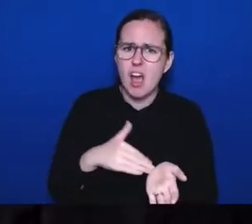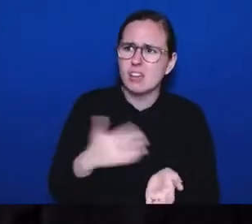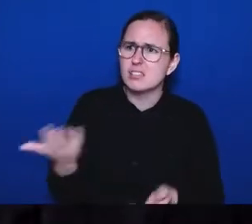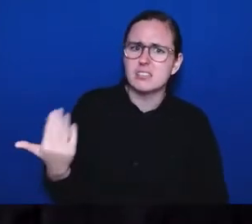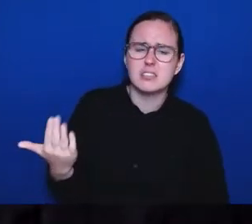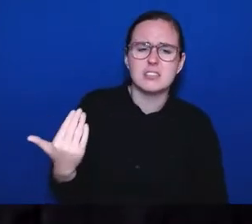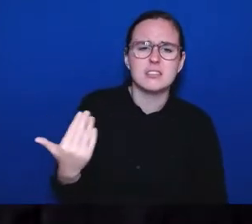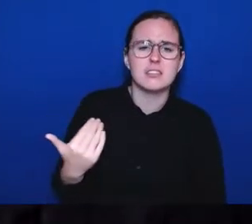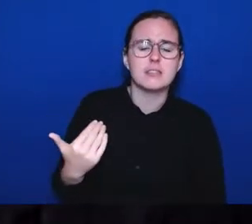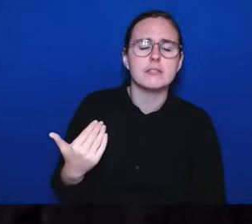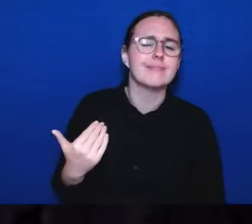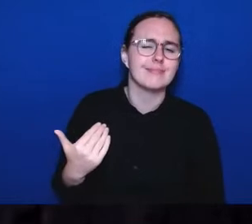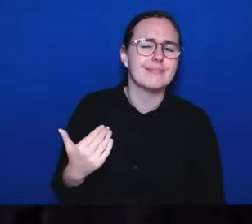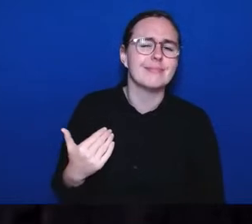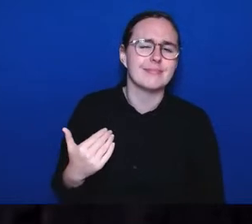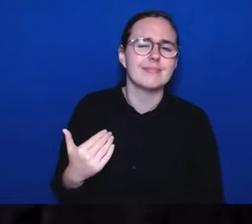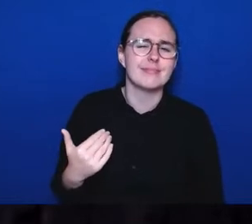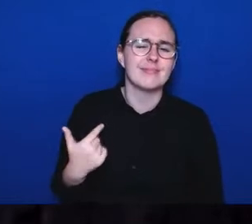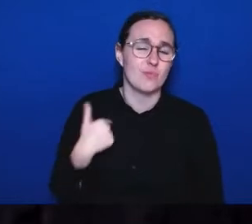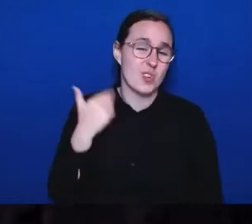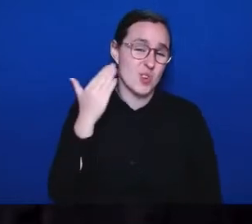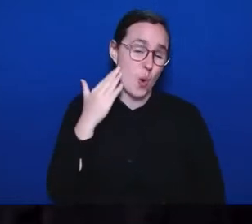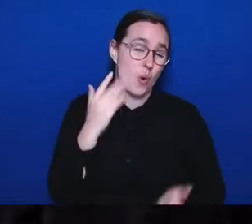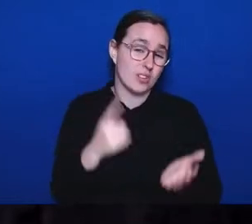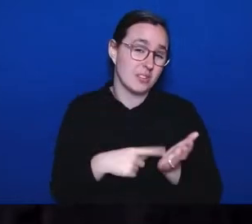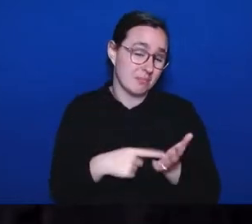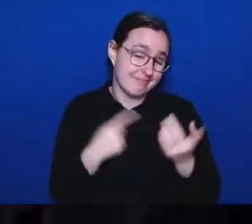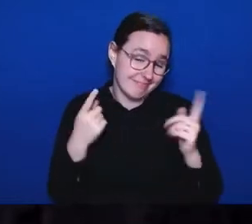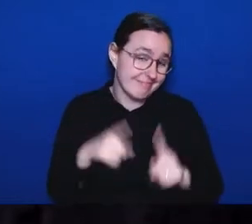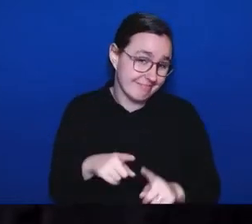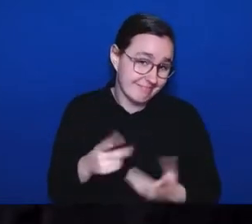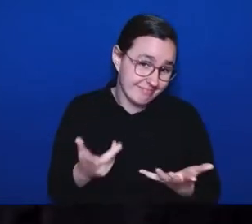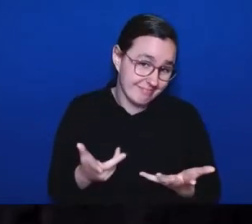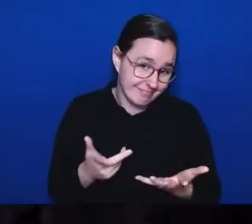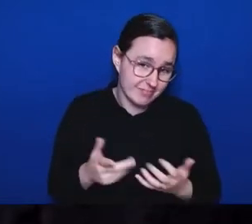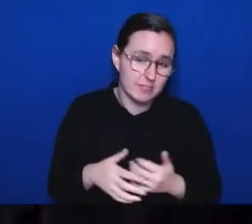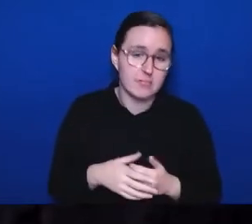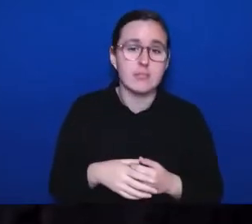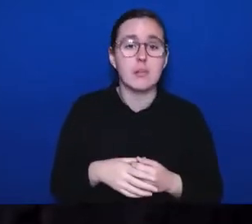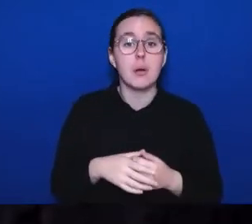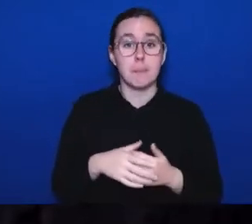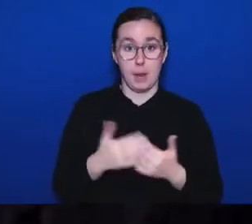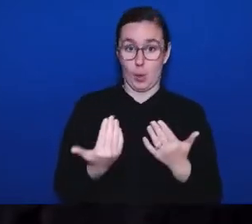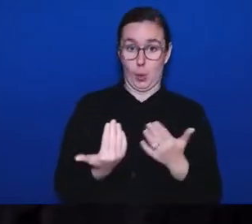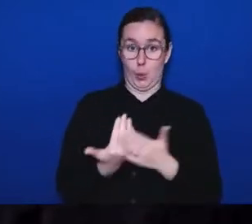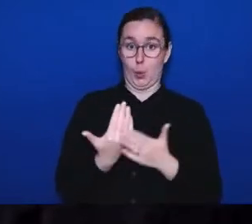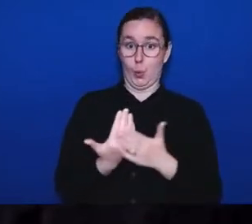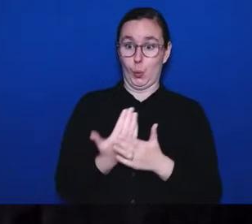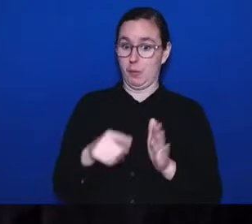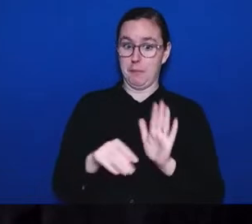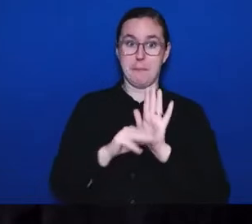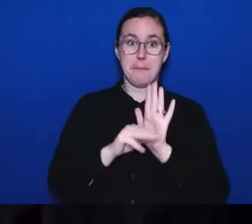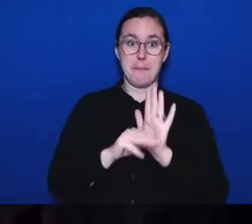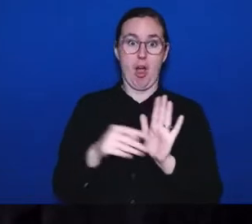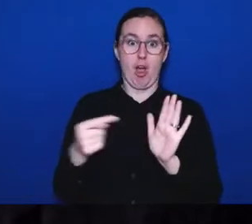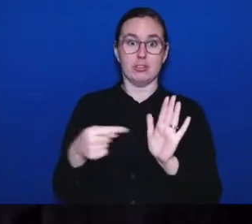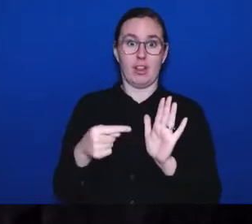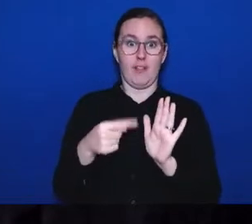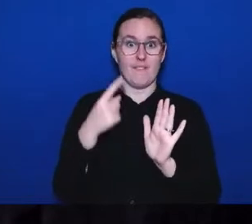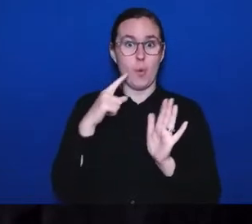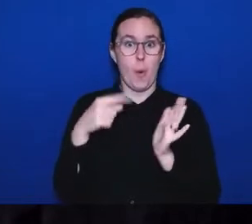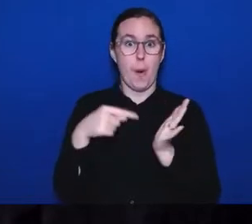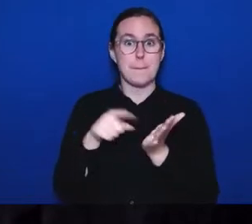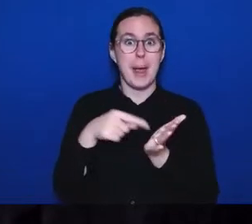day in the system. So what we have is a payment model based on the work done and based and focused on care